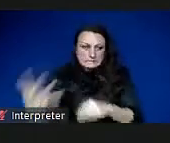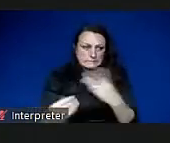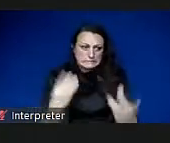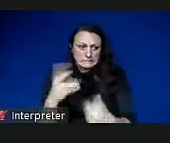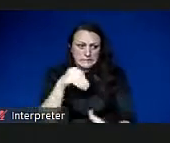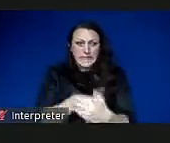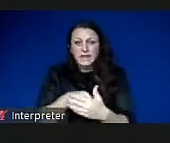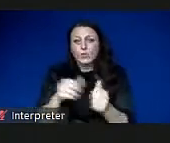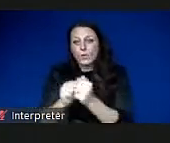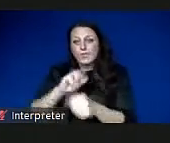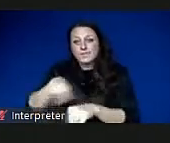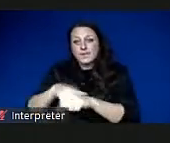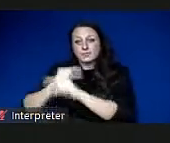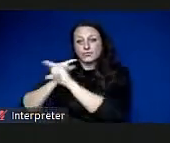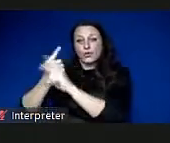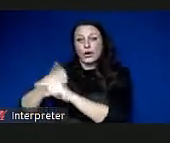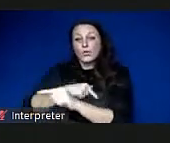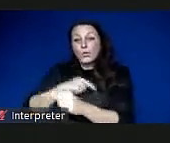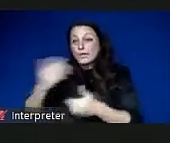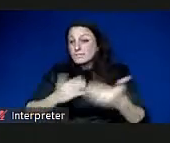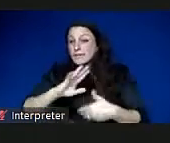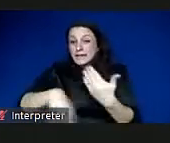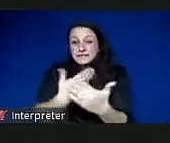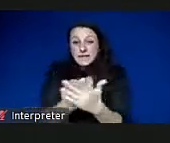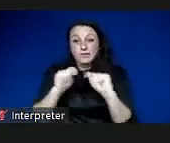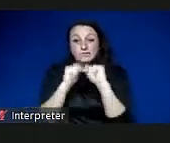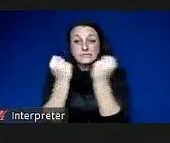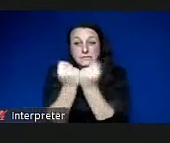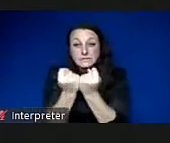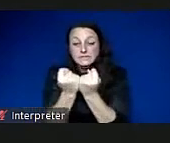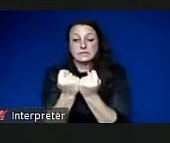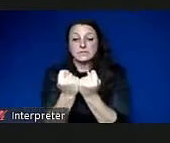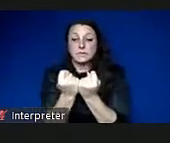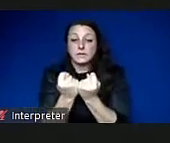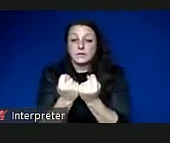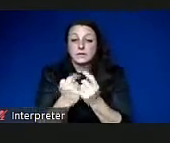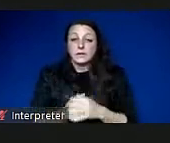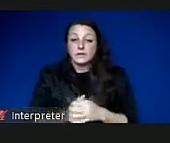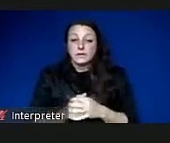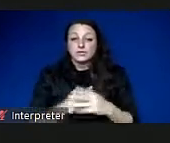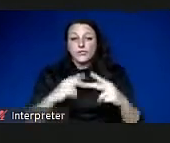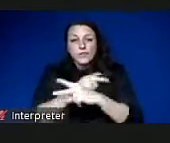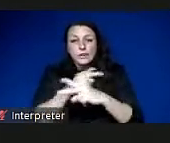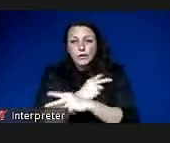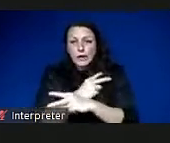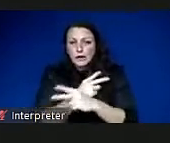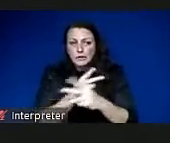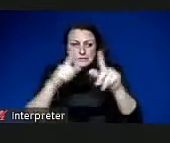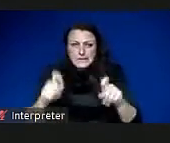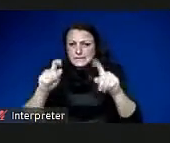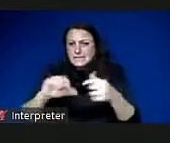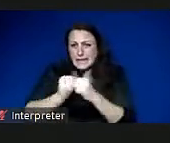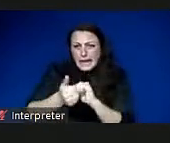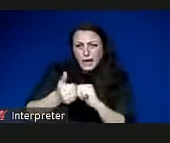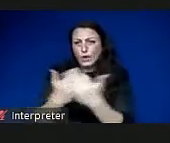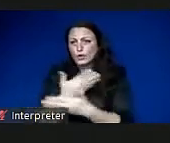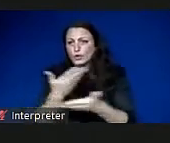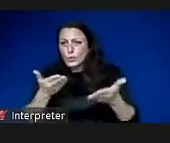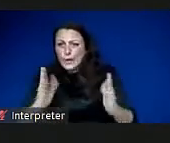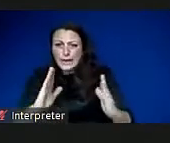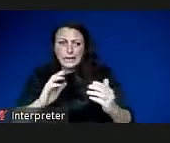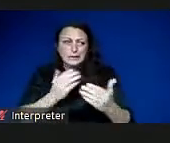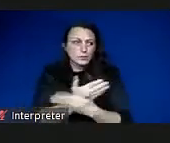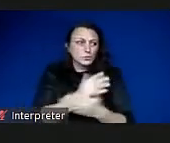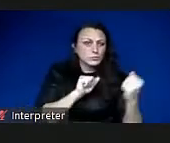an entire team to source new forms of testing and to source new partners in